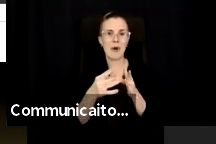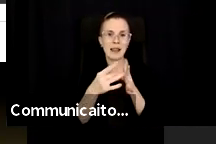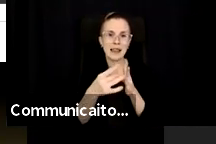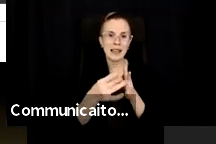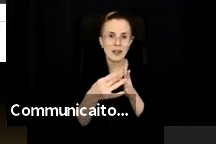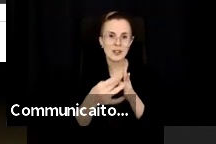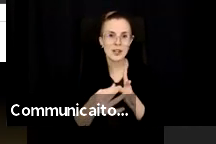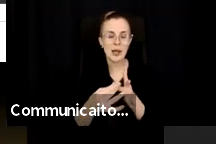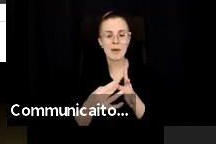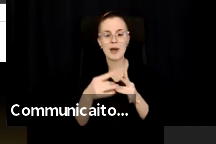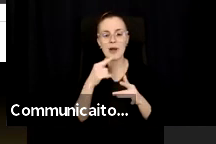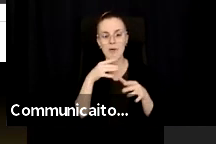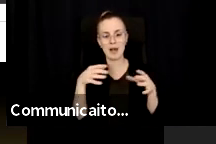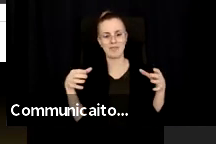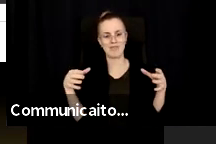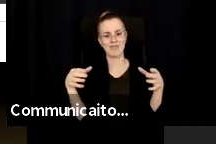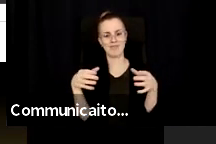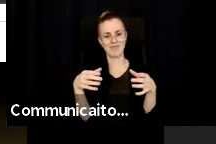in